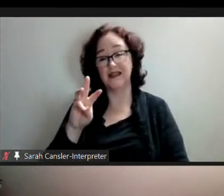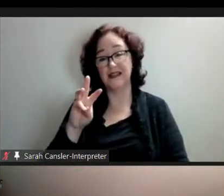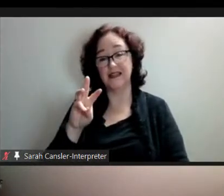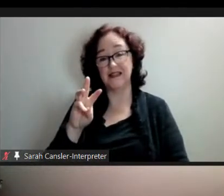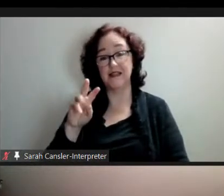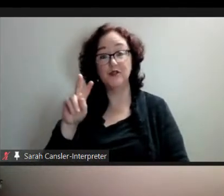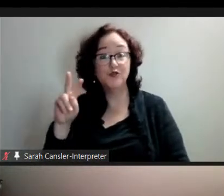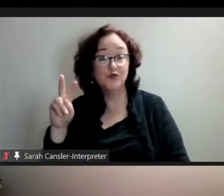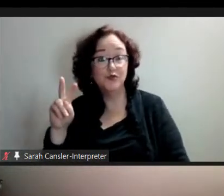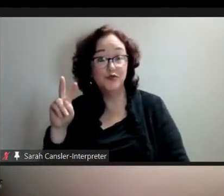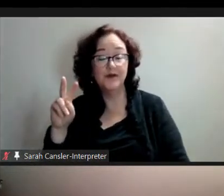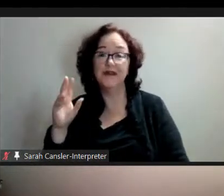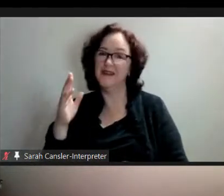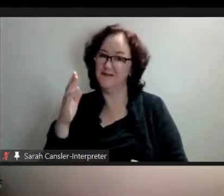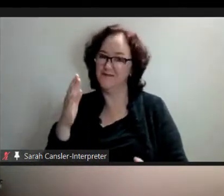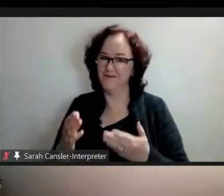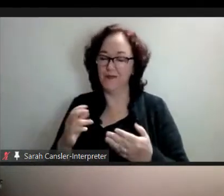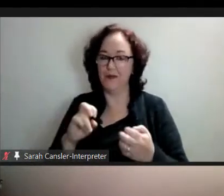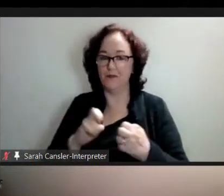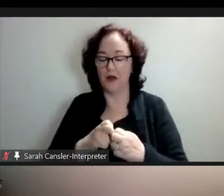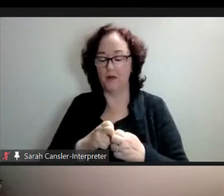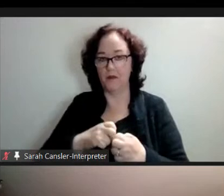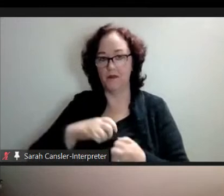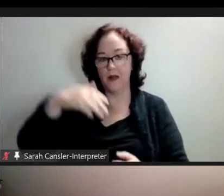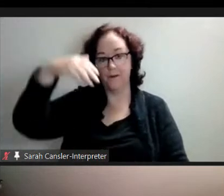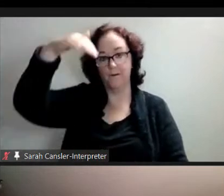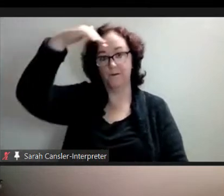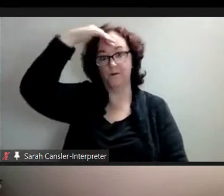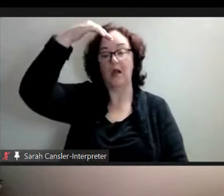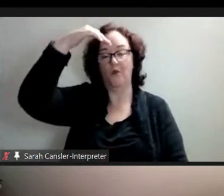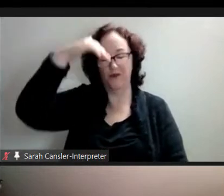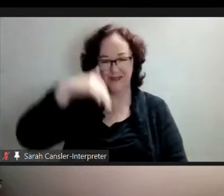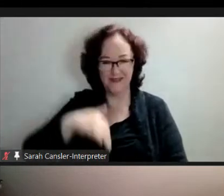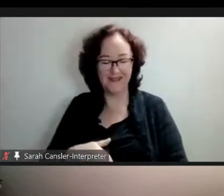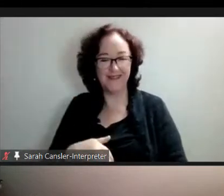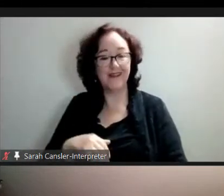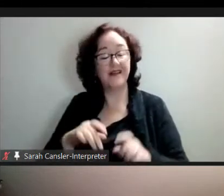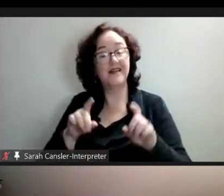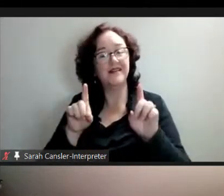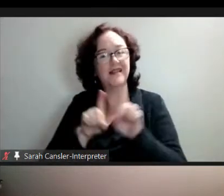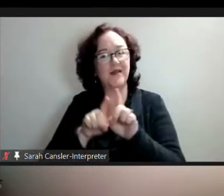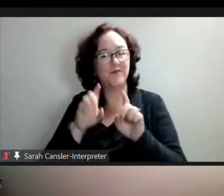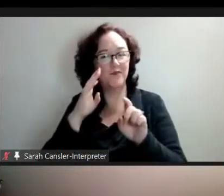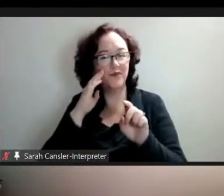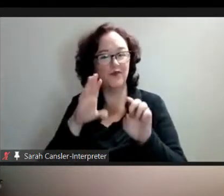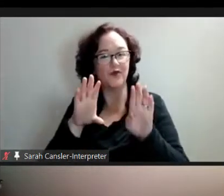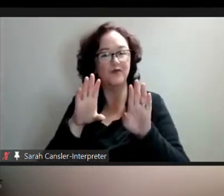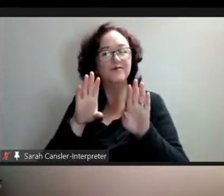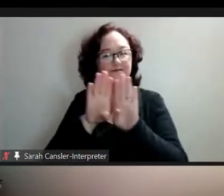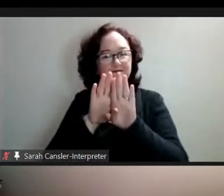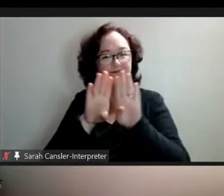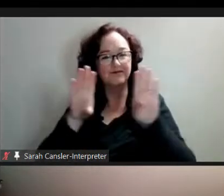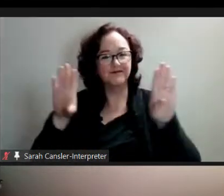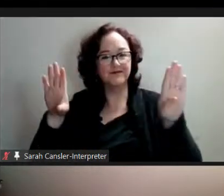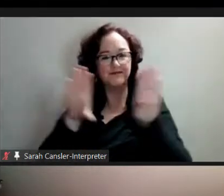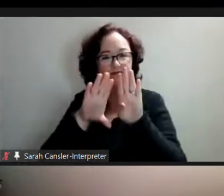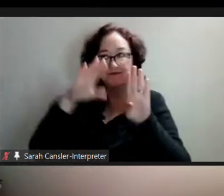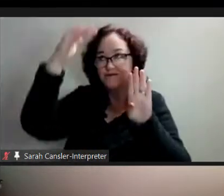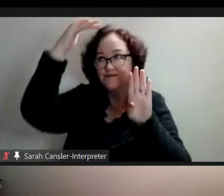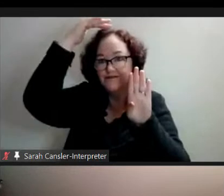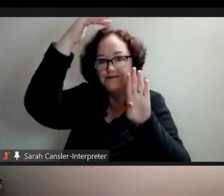stuff. It's the same thing with the doorways. You know, the doorways in the train aren't that high. So once you get some pretty tall